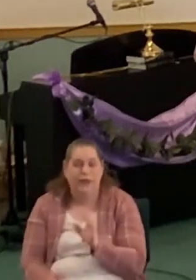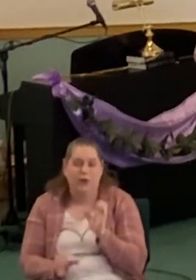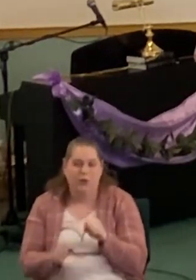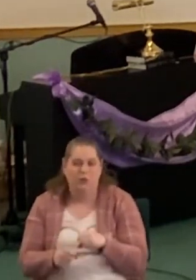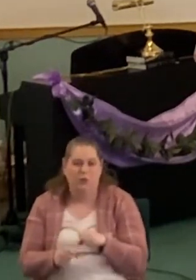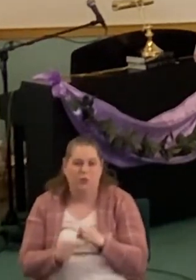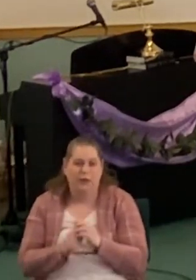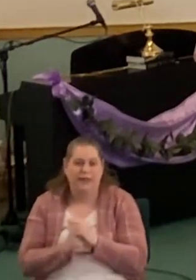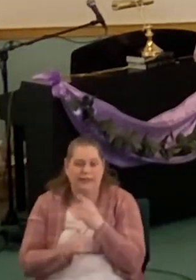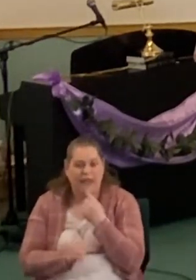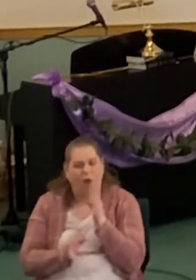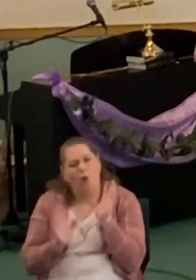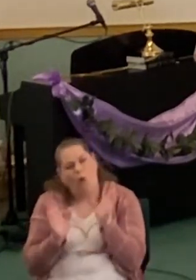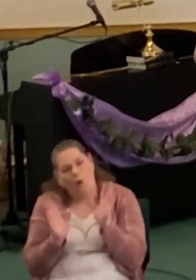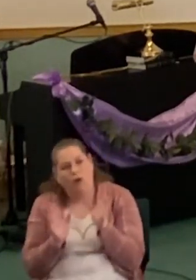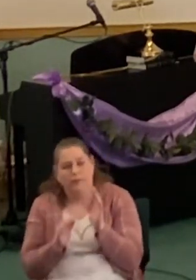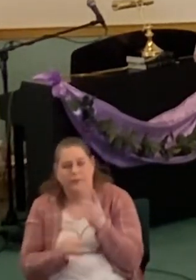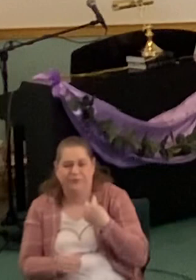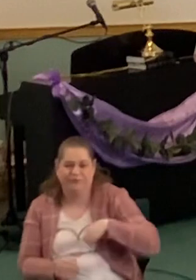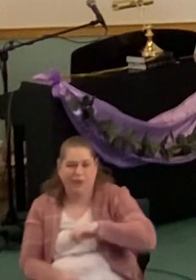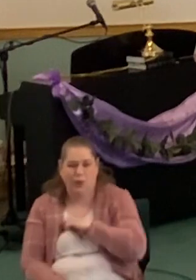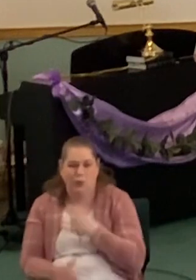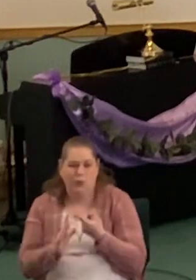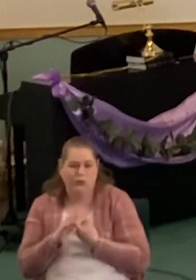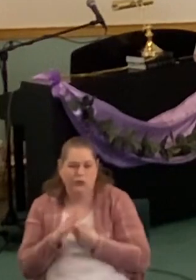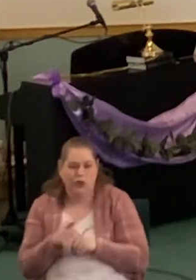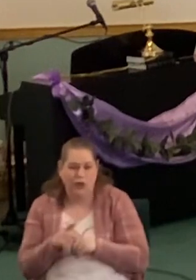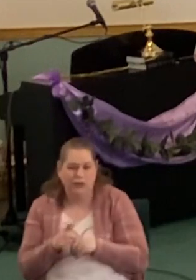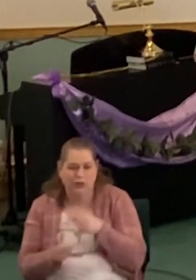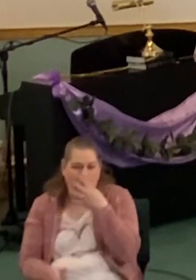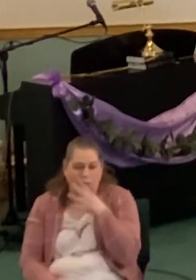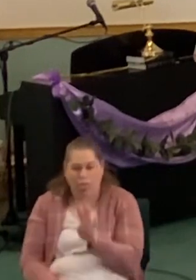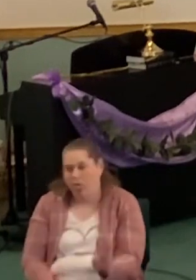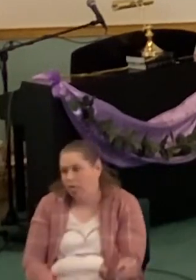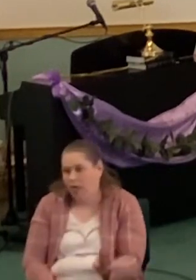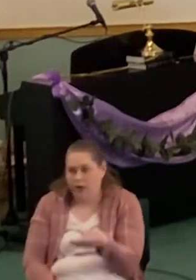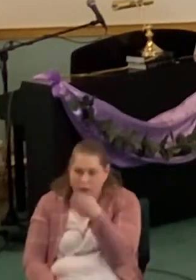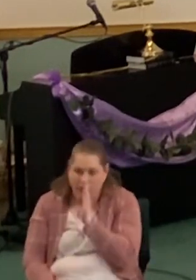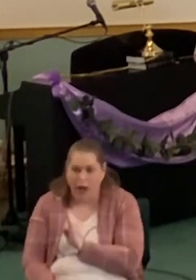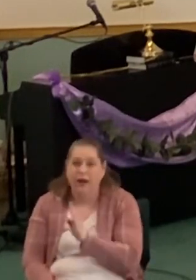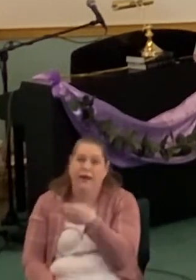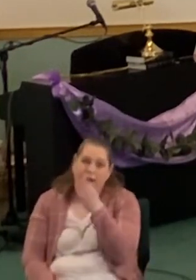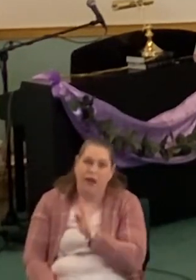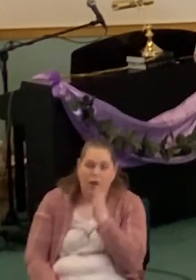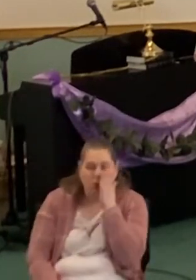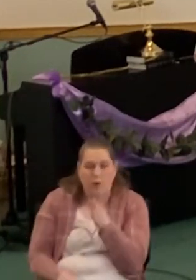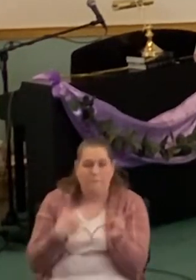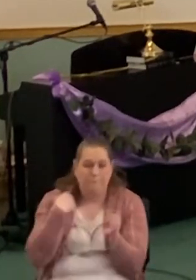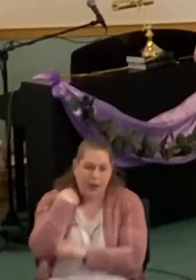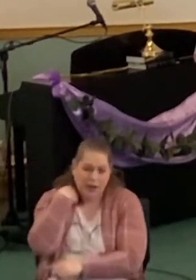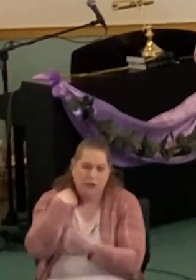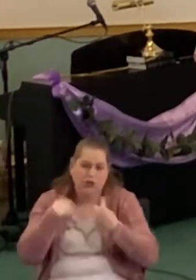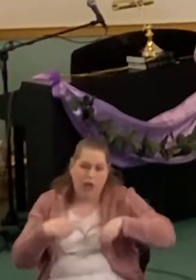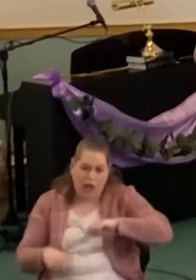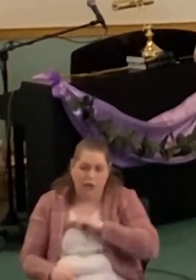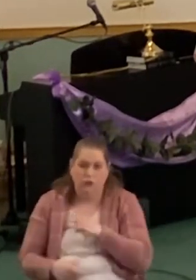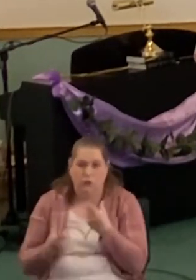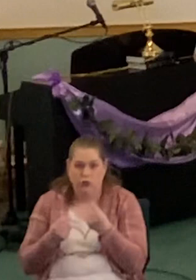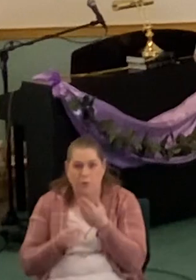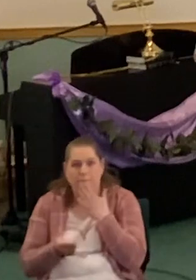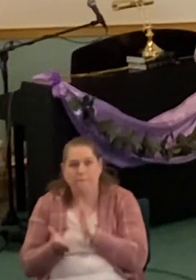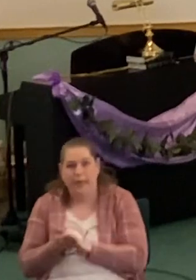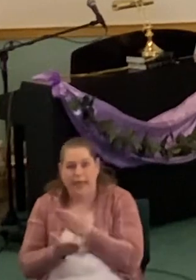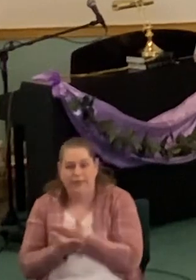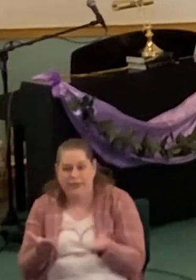say, well, we're starting to abandon God as Americans, so God is going to punish us or do bad things to